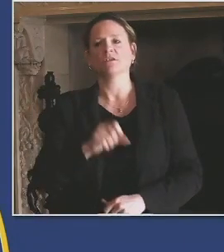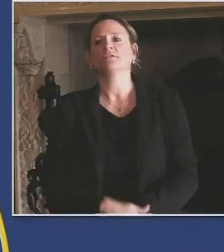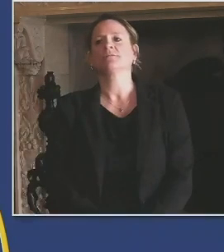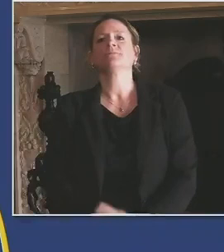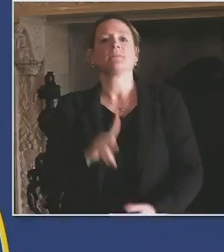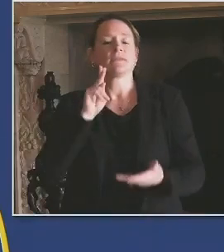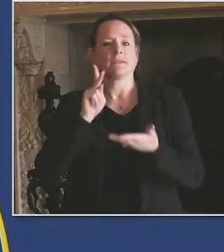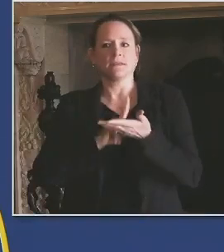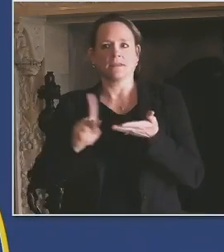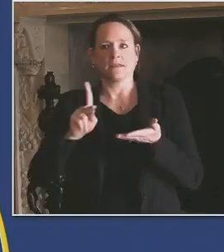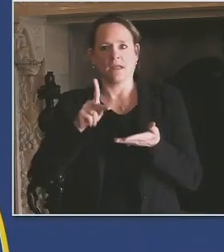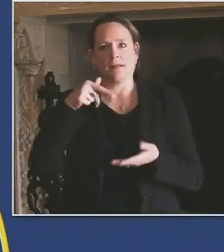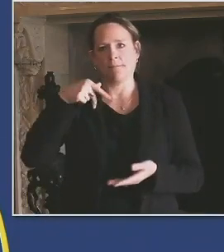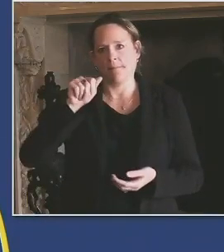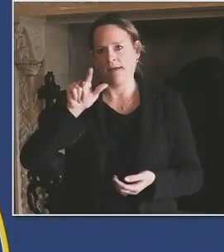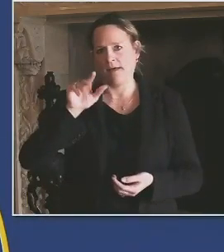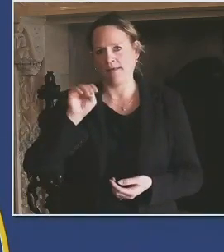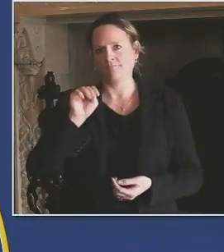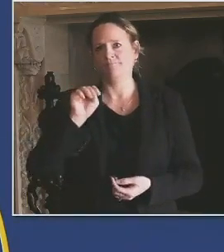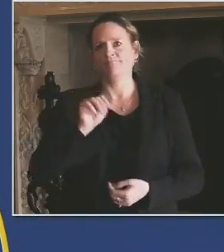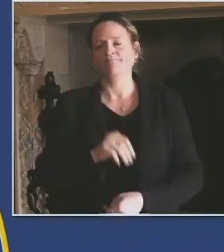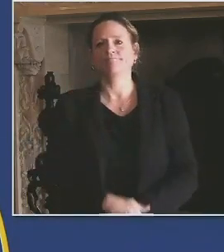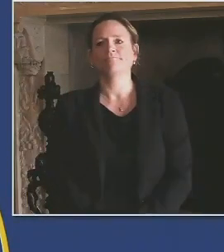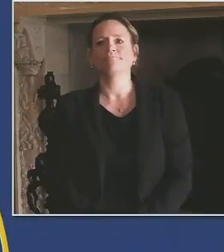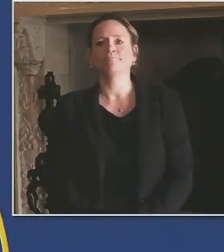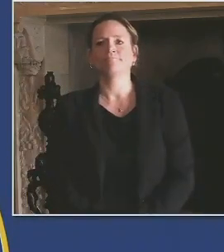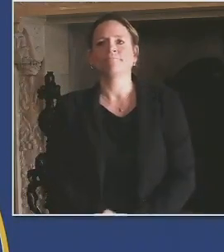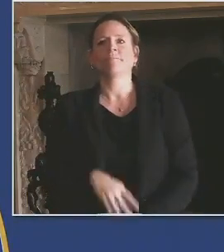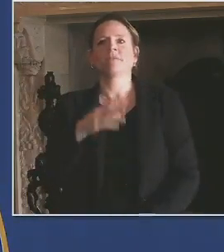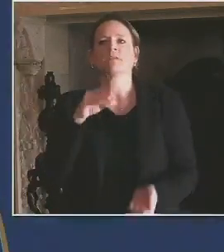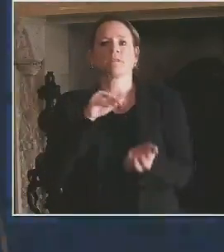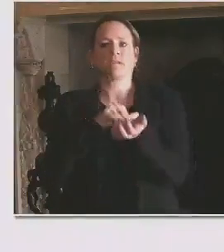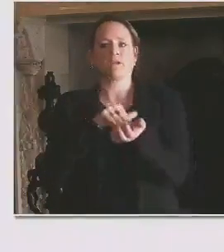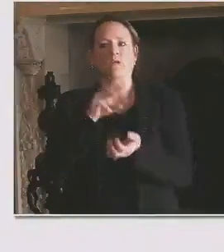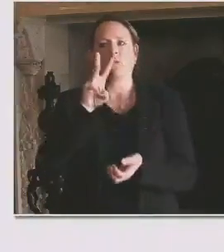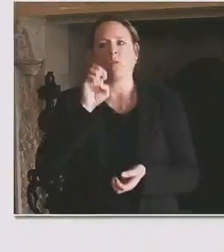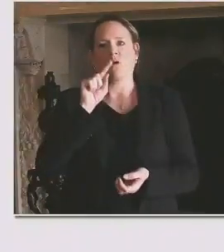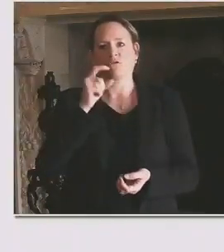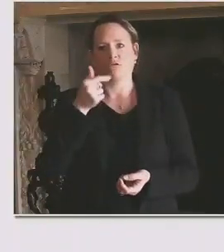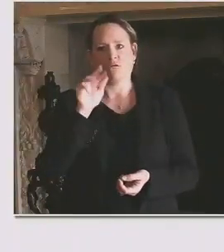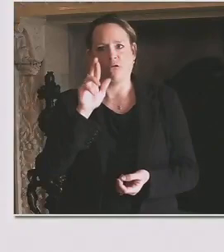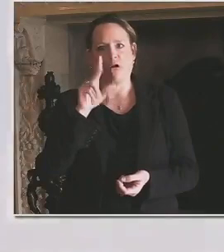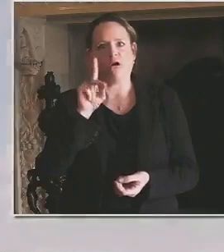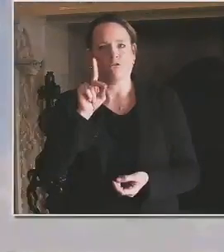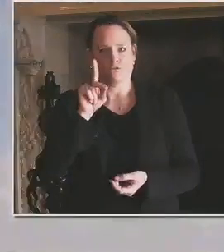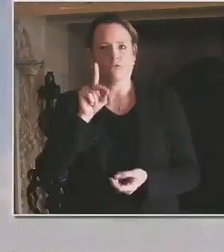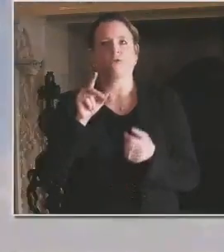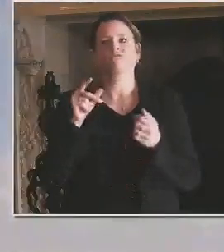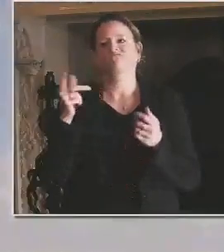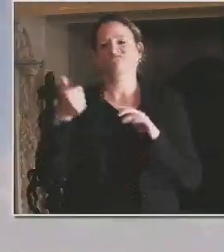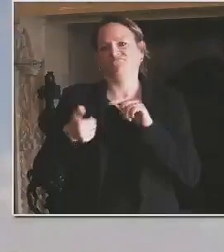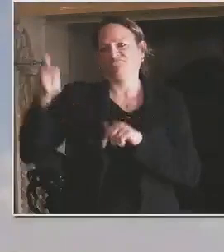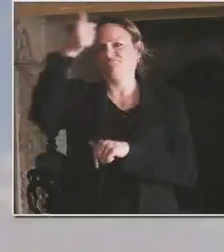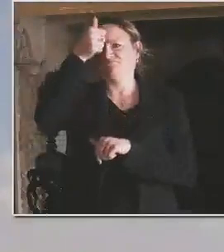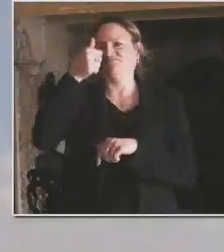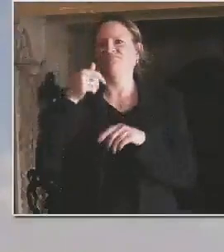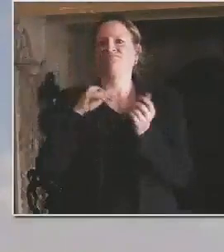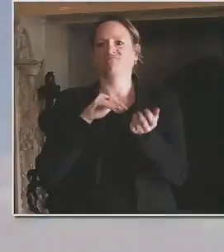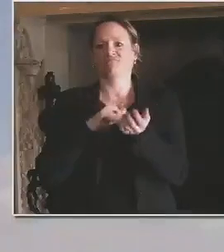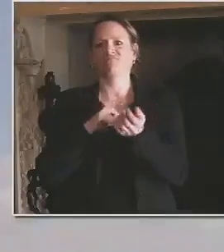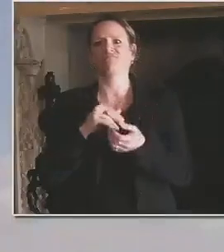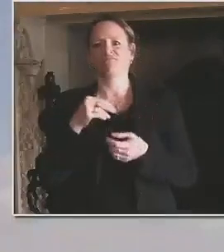Dr. Ryan Westergaard, the Chief Medical Officer with the DHS Bureau of Communicable Diseases, and Ryan Nilsestuen, Chief Legal Counsel for